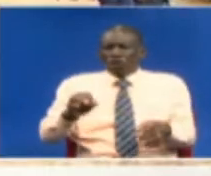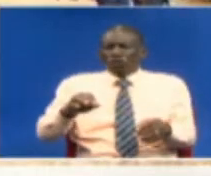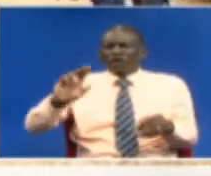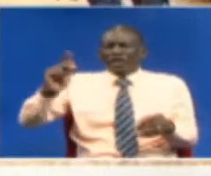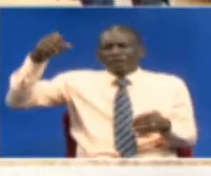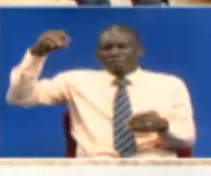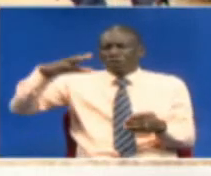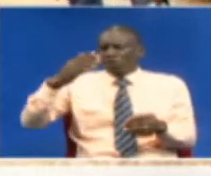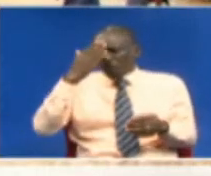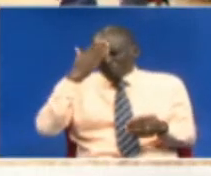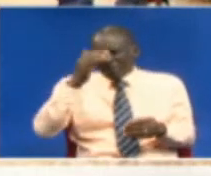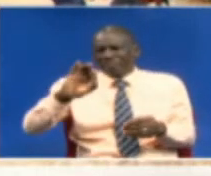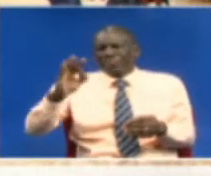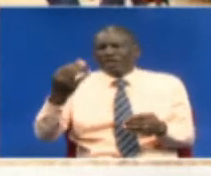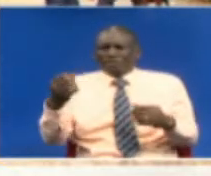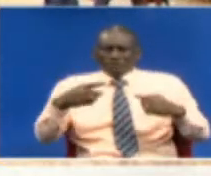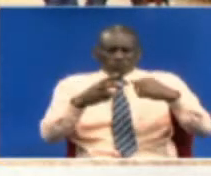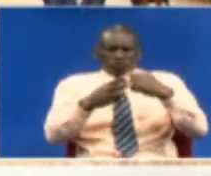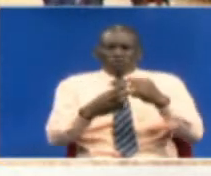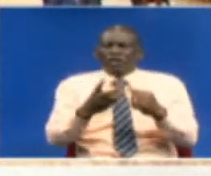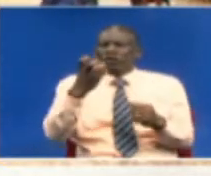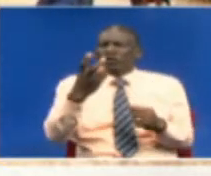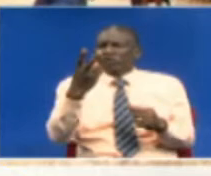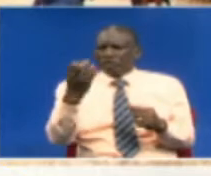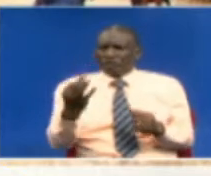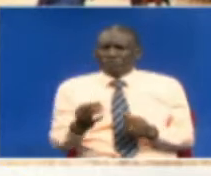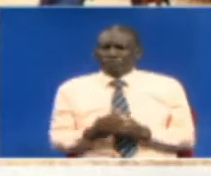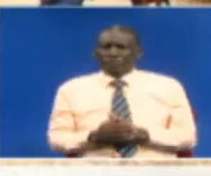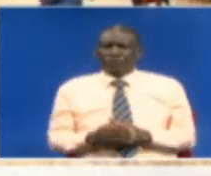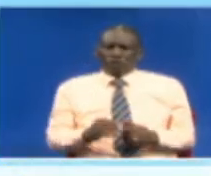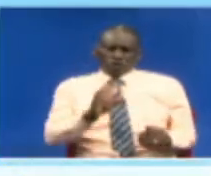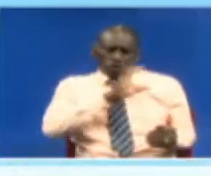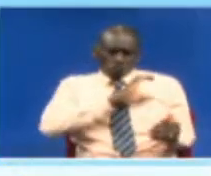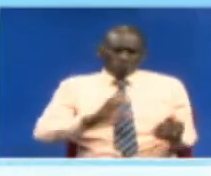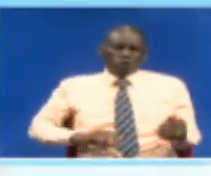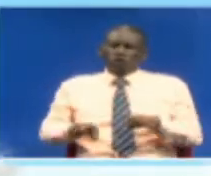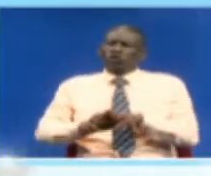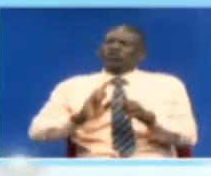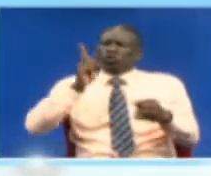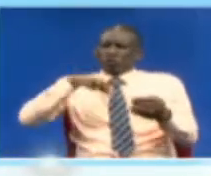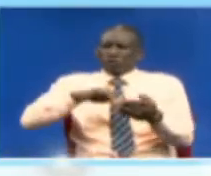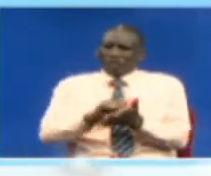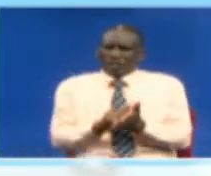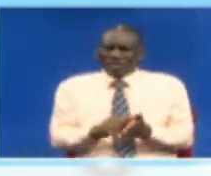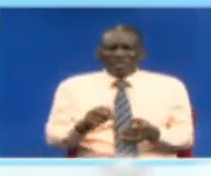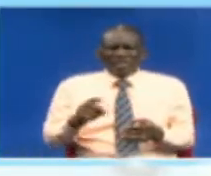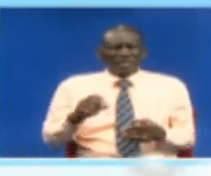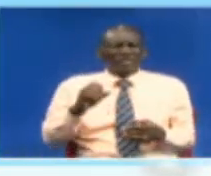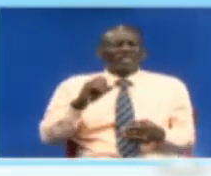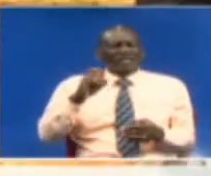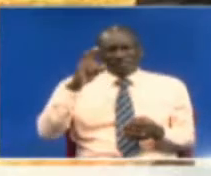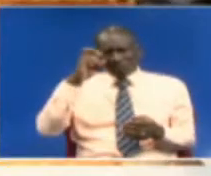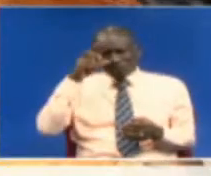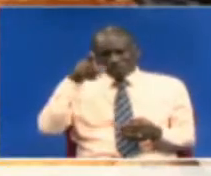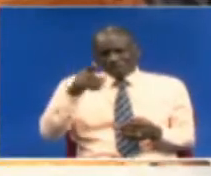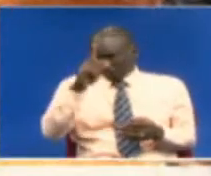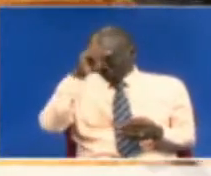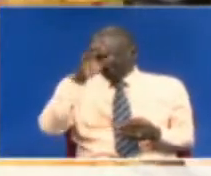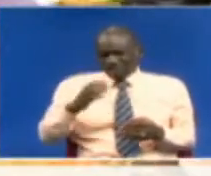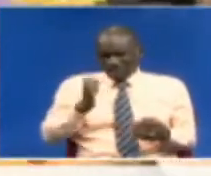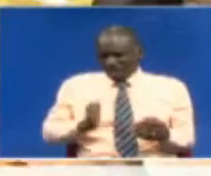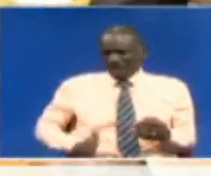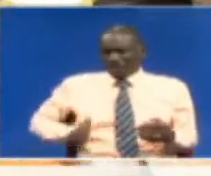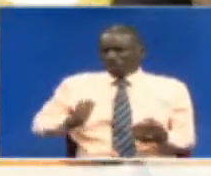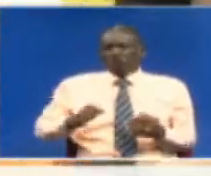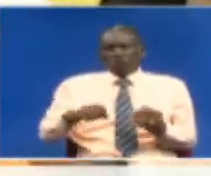on Monday the 3rd of July 2023. The commission further stating that the allegations constitute serious ethical